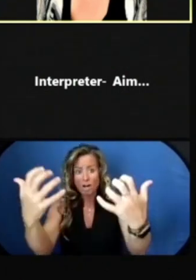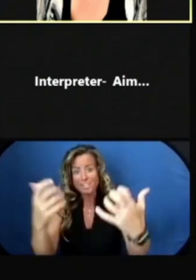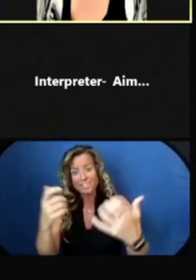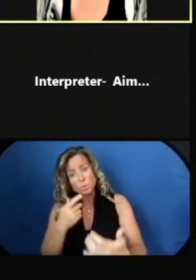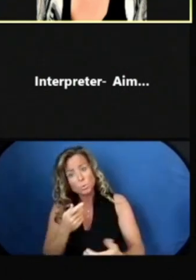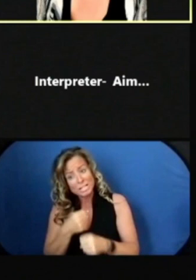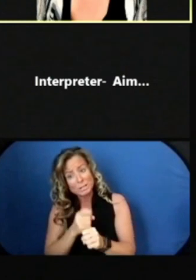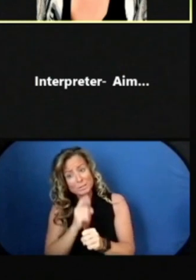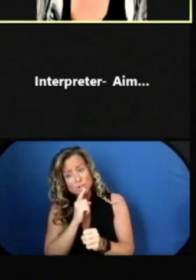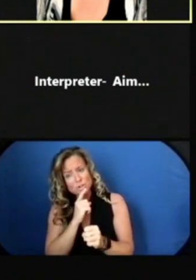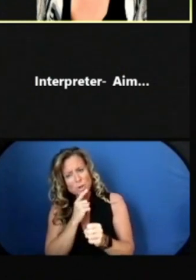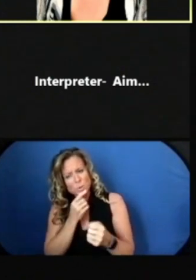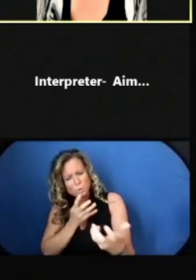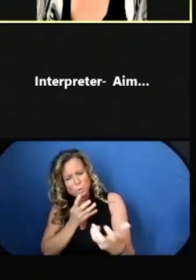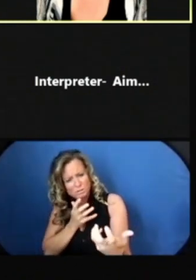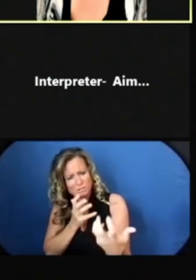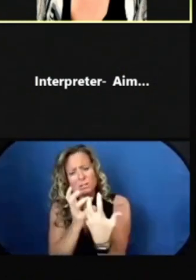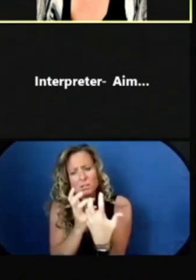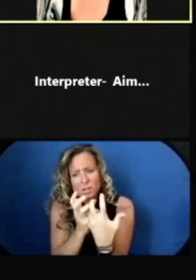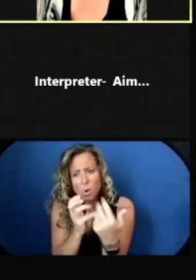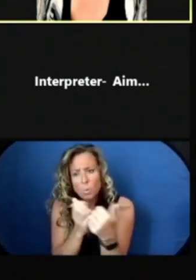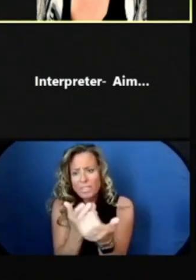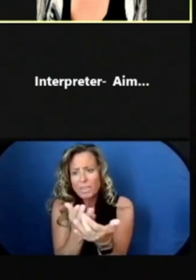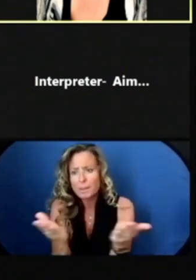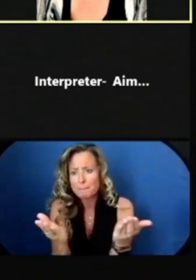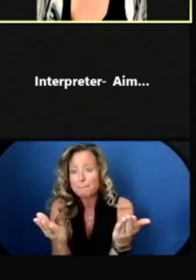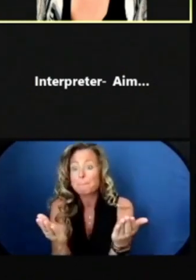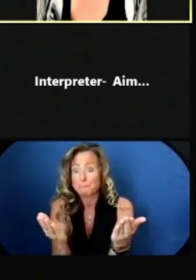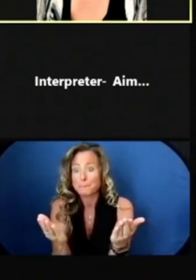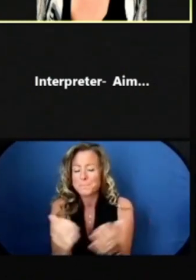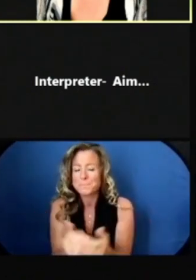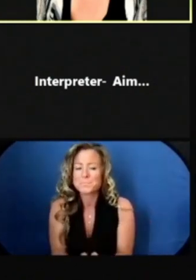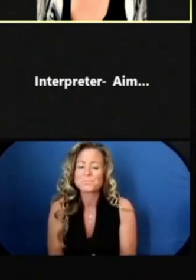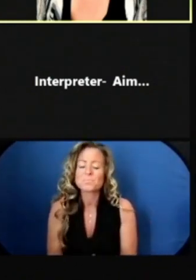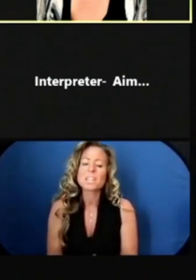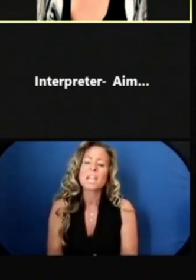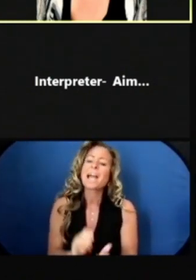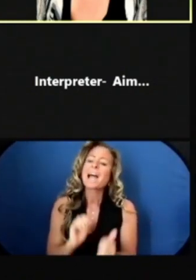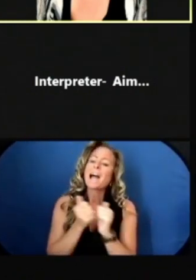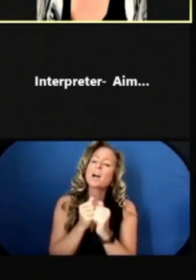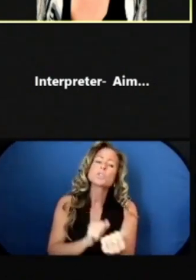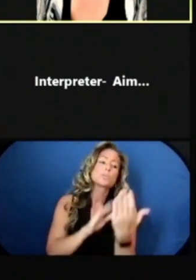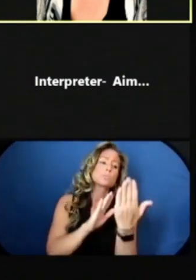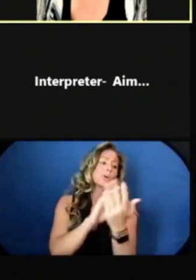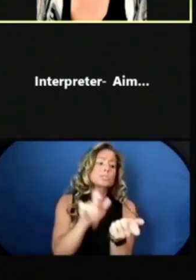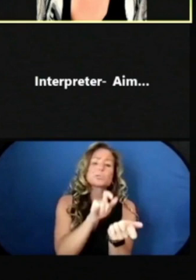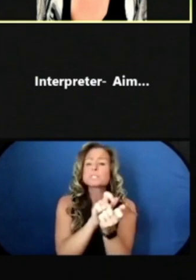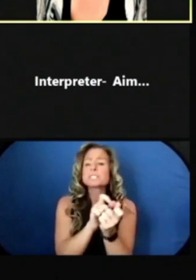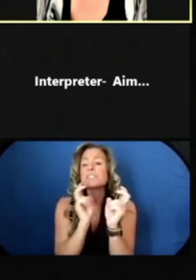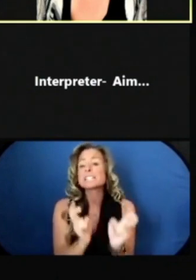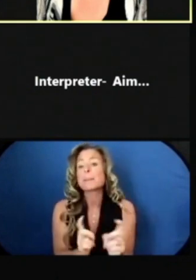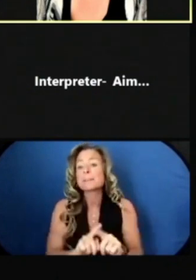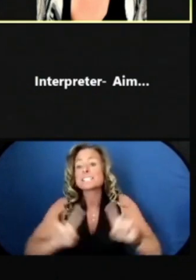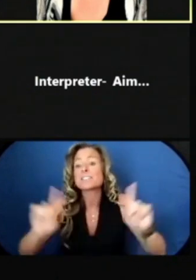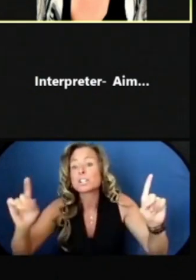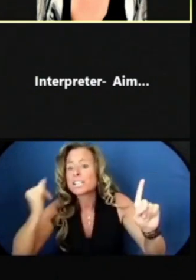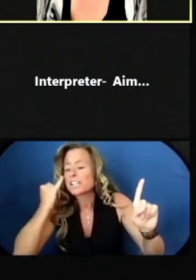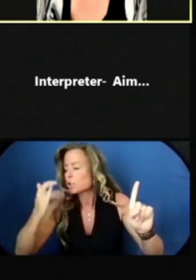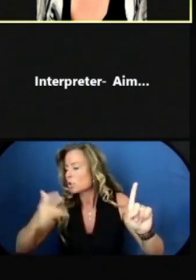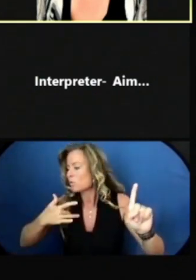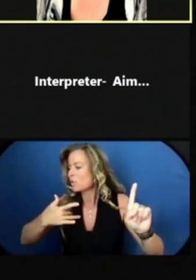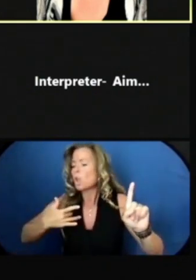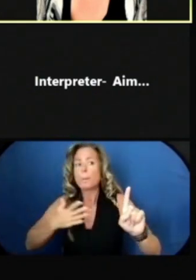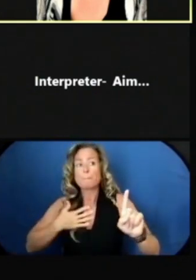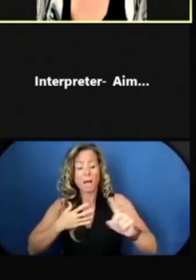now. So you might want to think about, how might you approach a particular topic differently if you held a different set